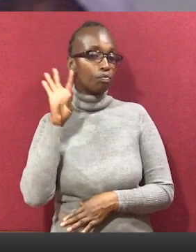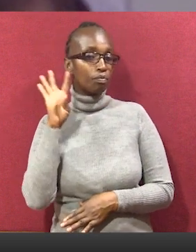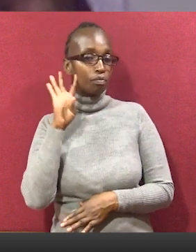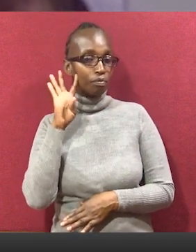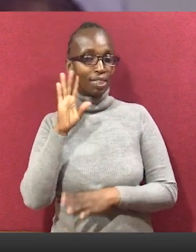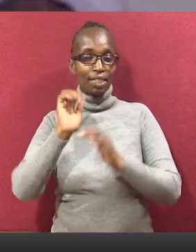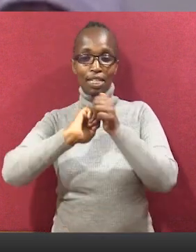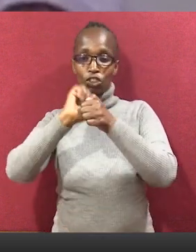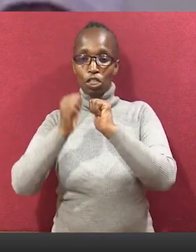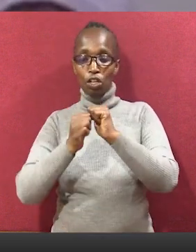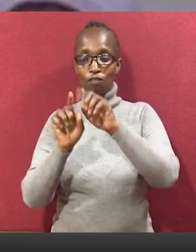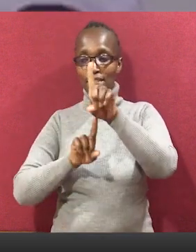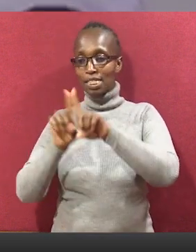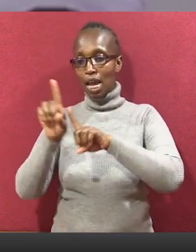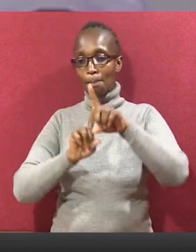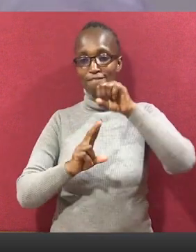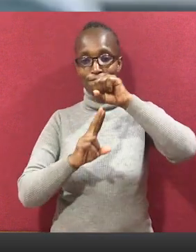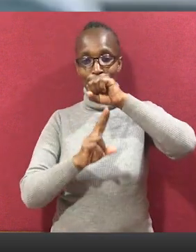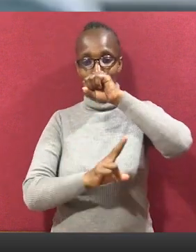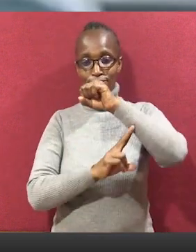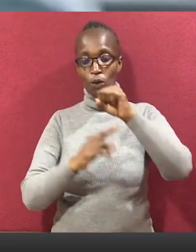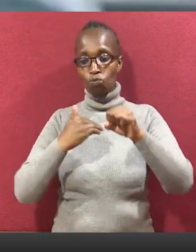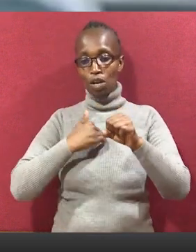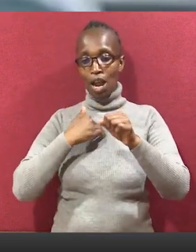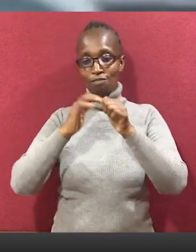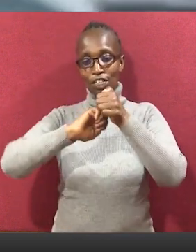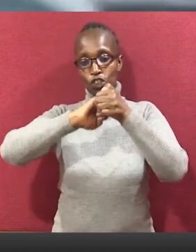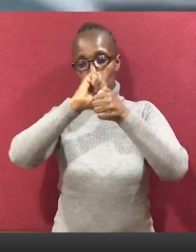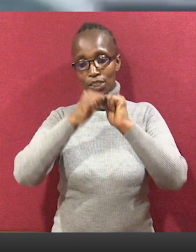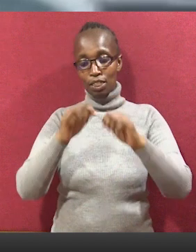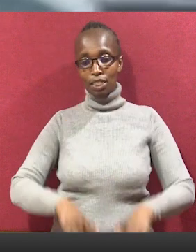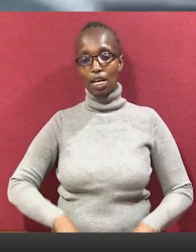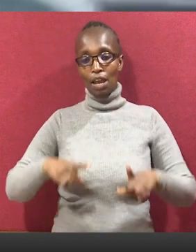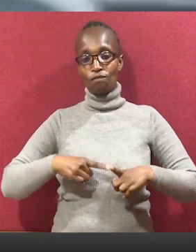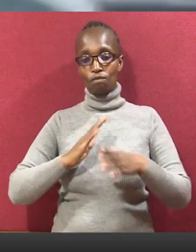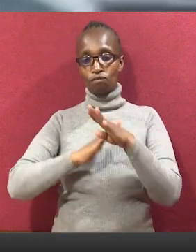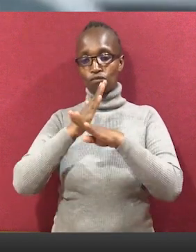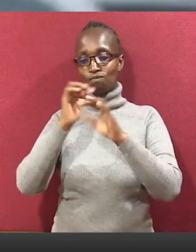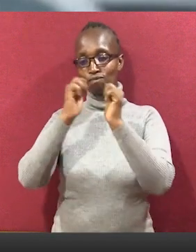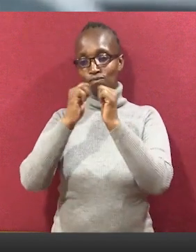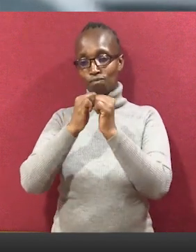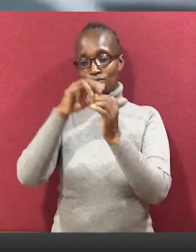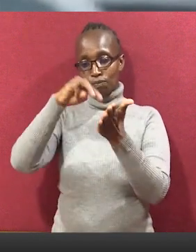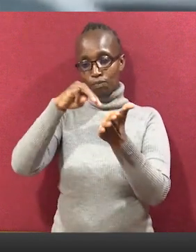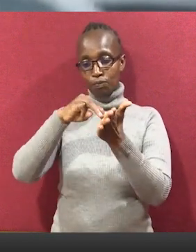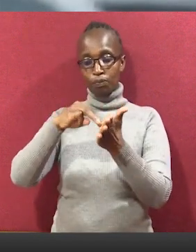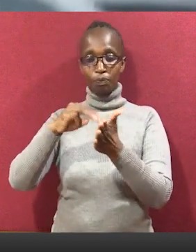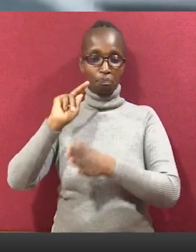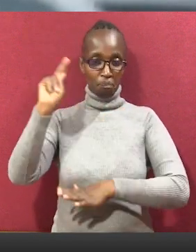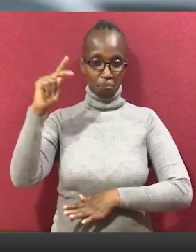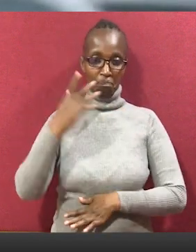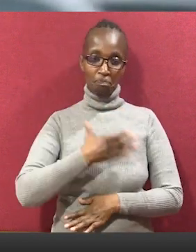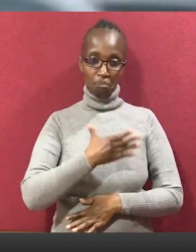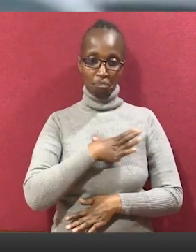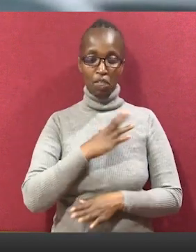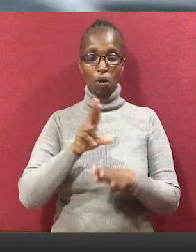had some impact from Safaricom Foundation. We've impacted 10 million people in Kenya over that period, spent